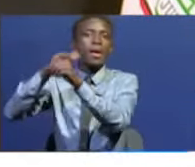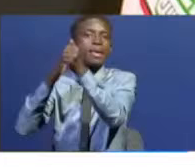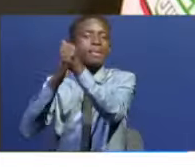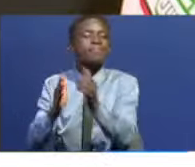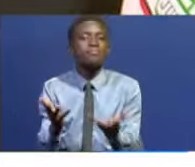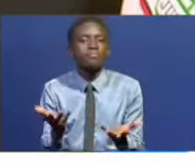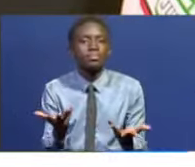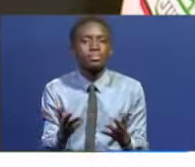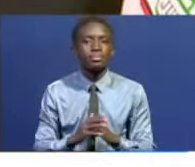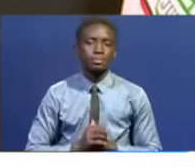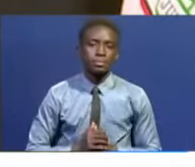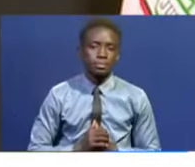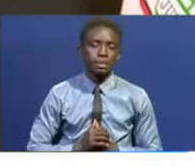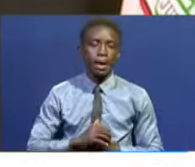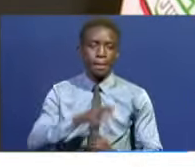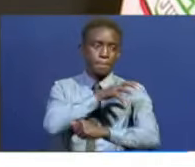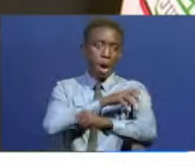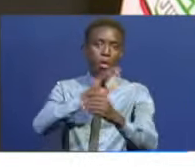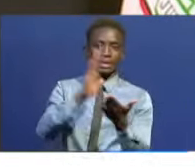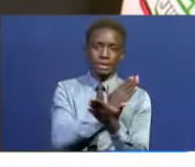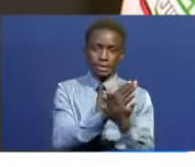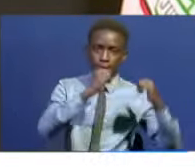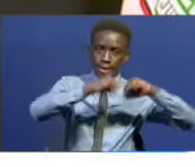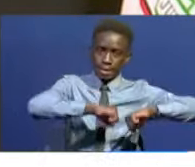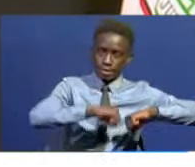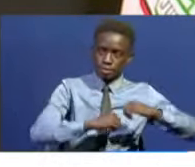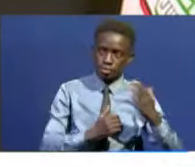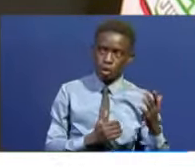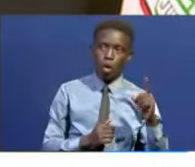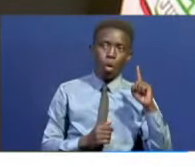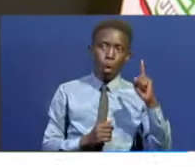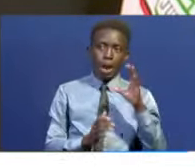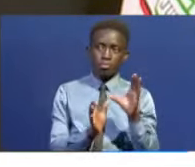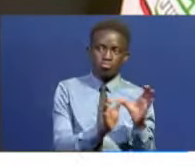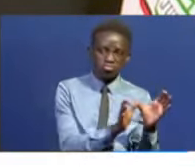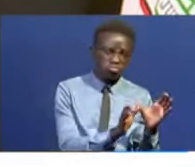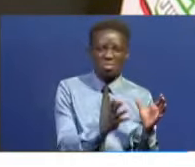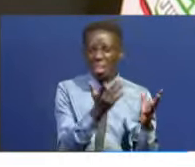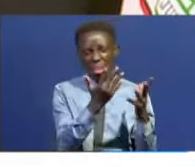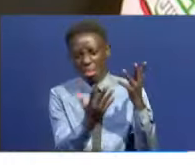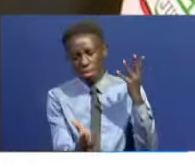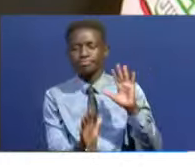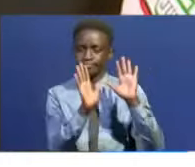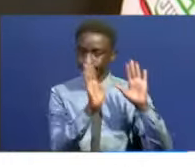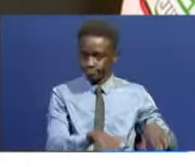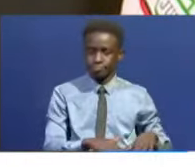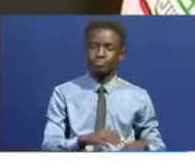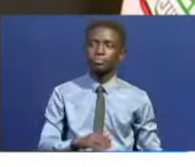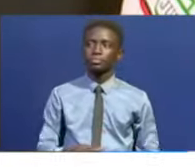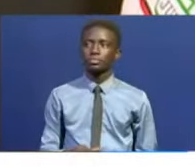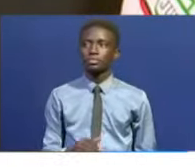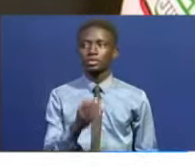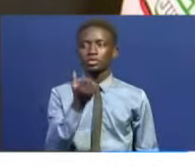Power sharing agreement between the Kenya Kwanza coalition on one part and the Communist Party, nini. So,